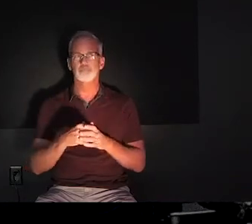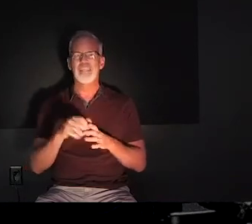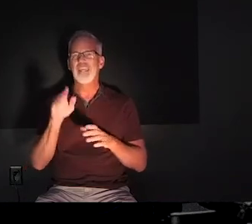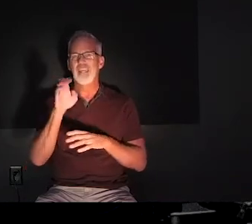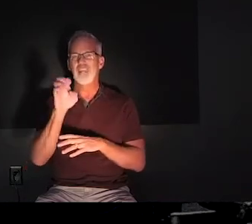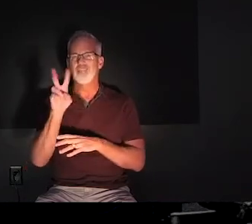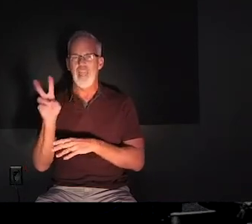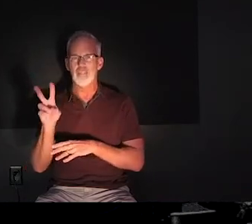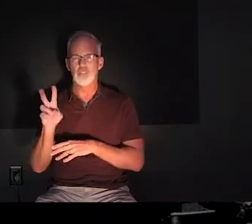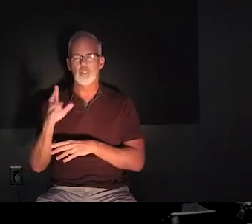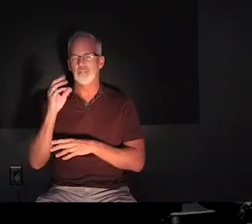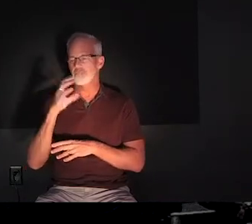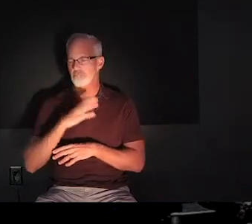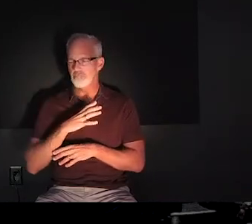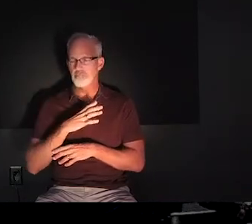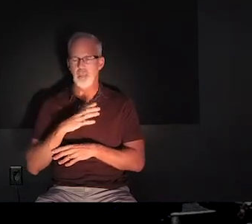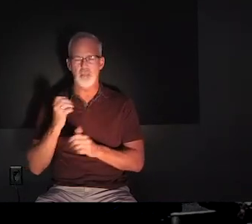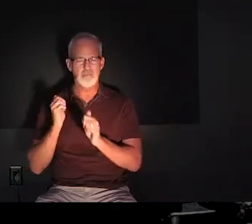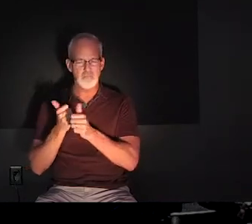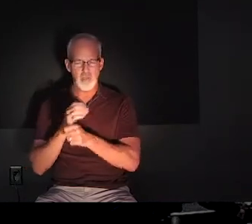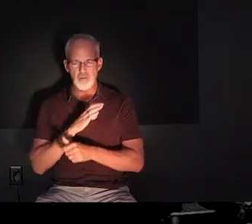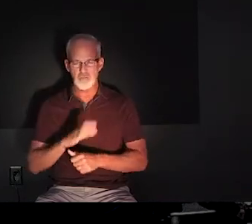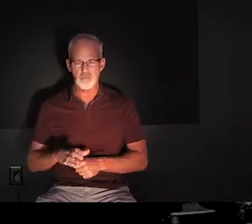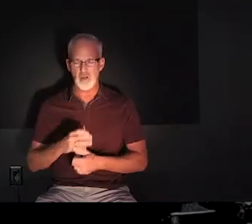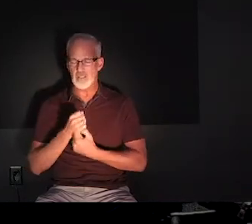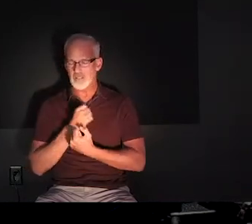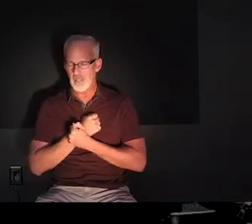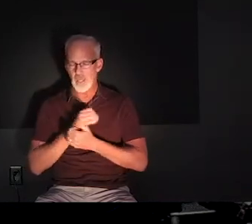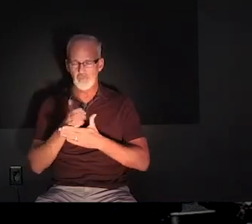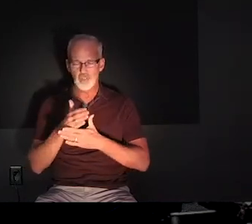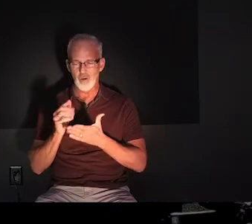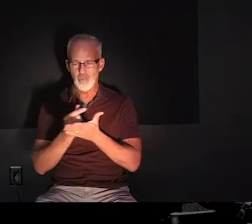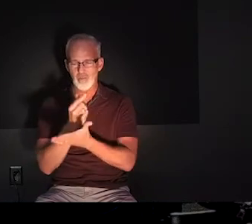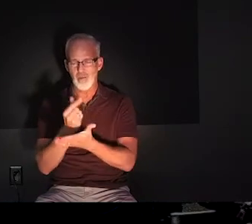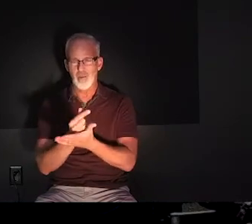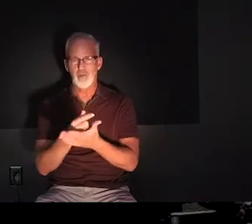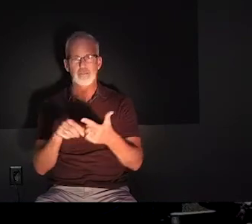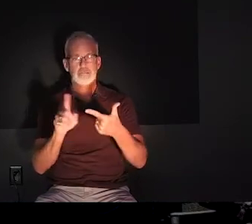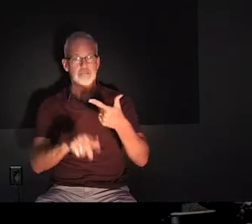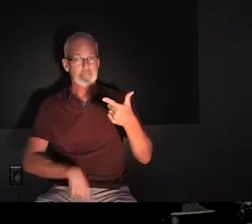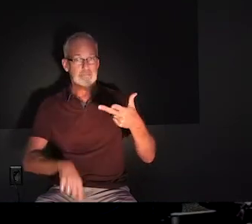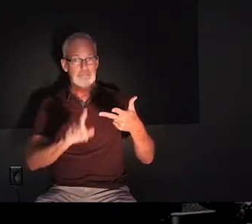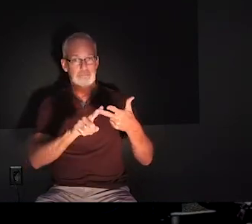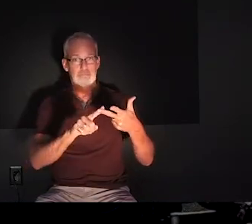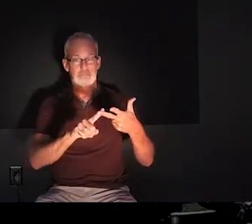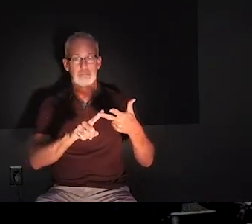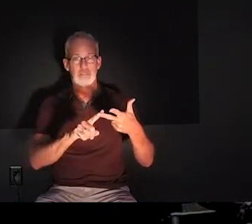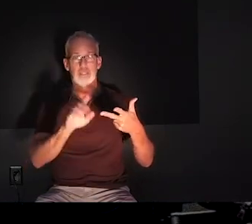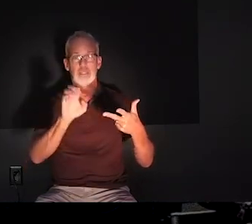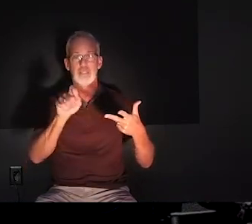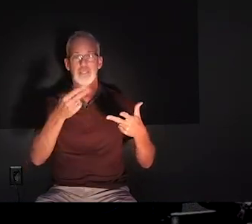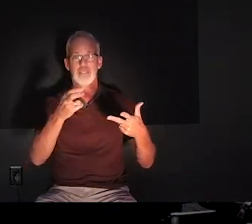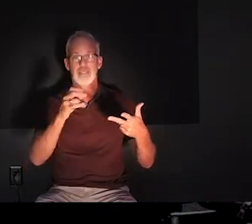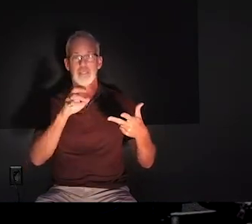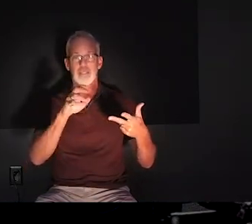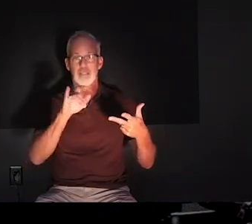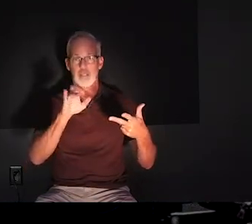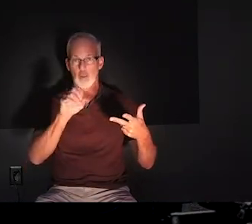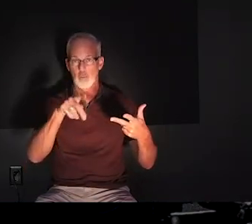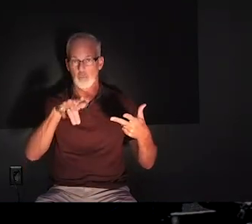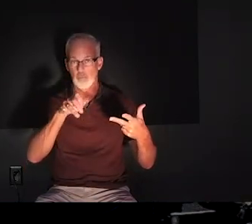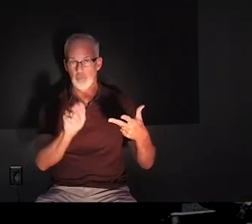follower. He is passionate about sharing the gospel. You're going to have an Ethiopian eunuch who